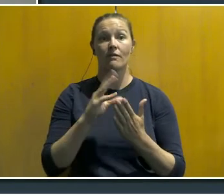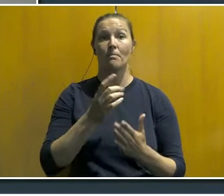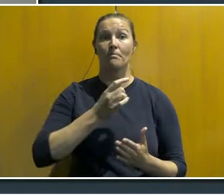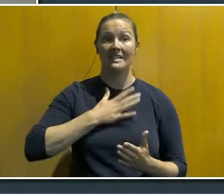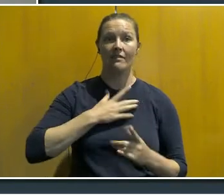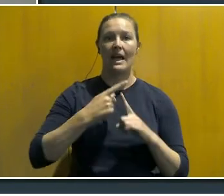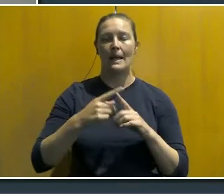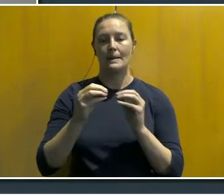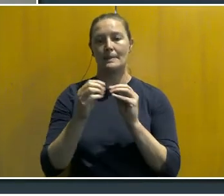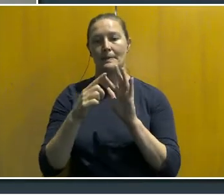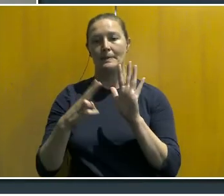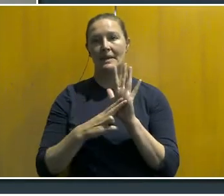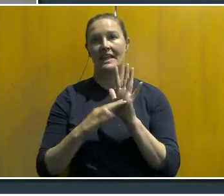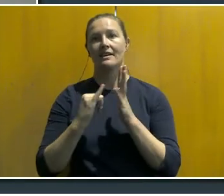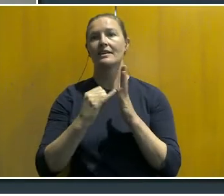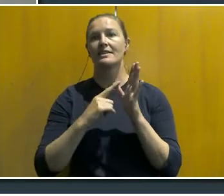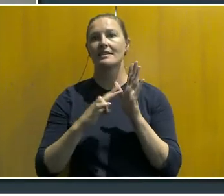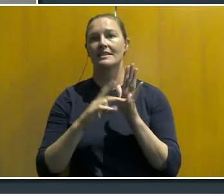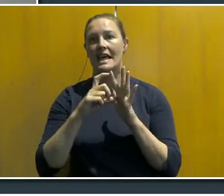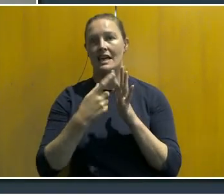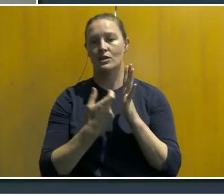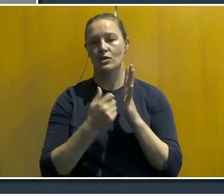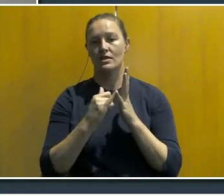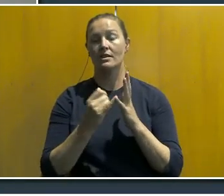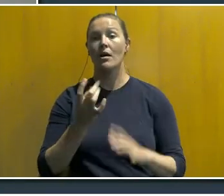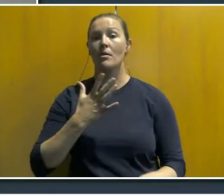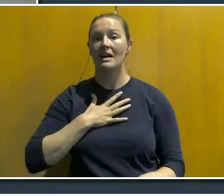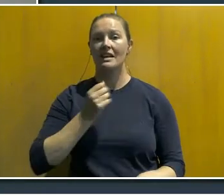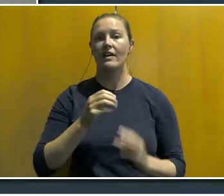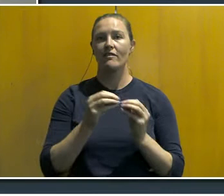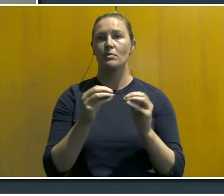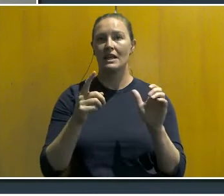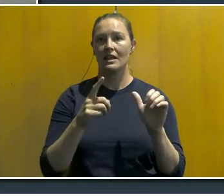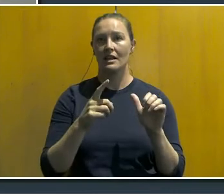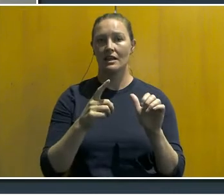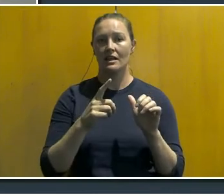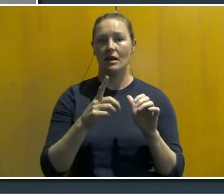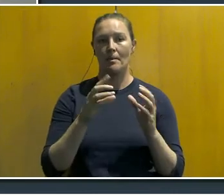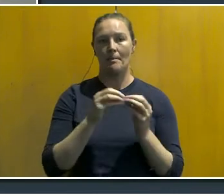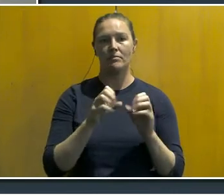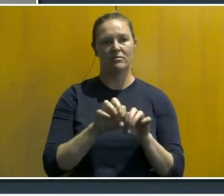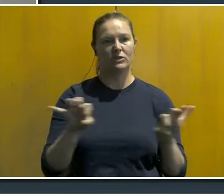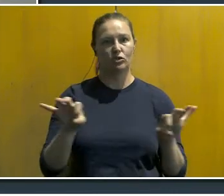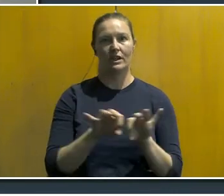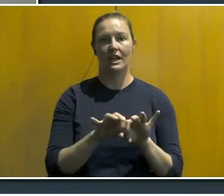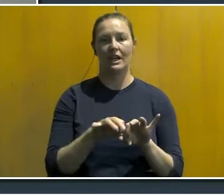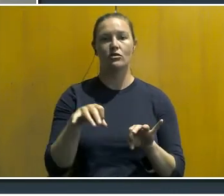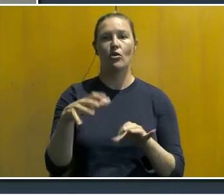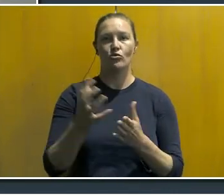and Ben Sanders. I hold a bachelor's degree in resource and environmental